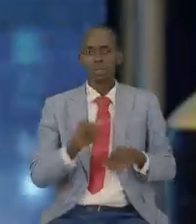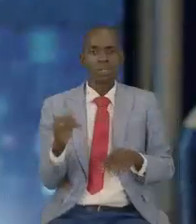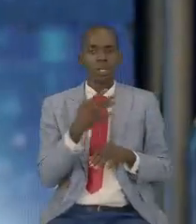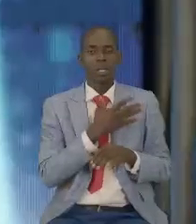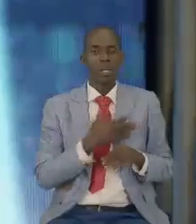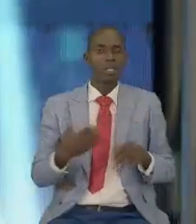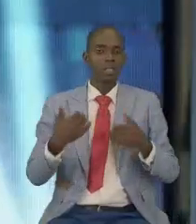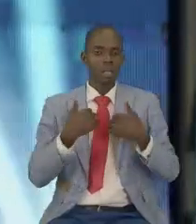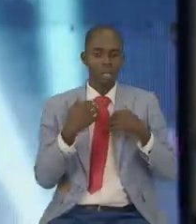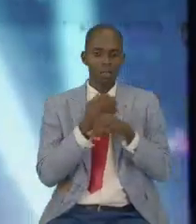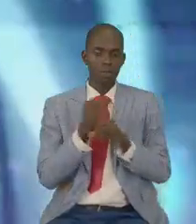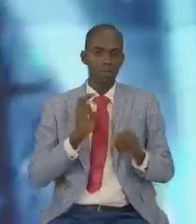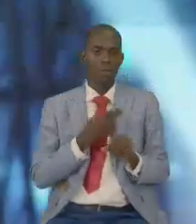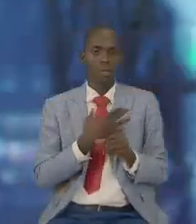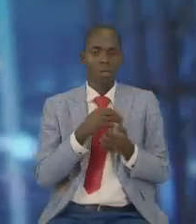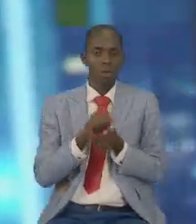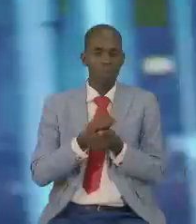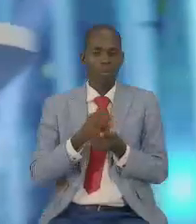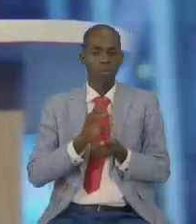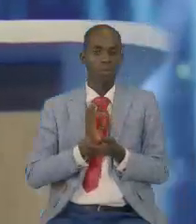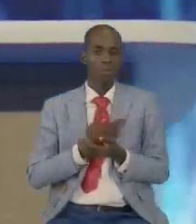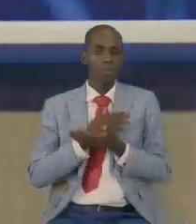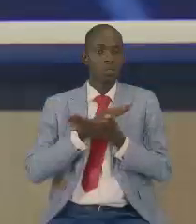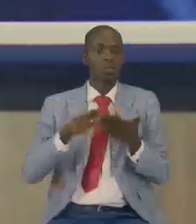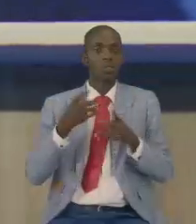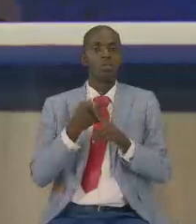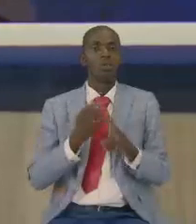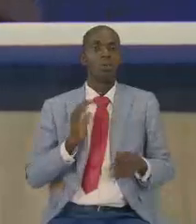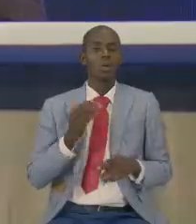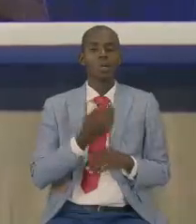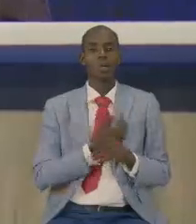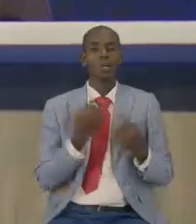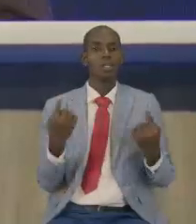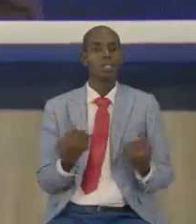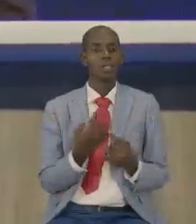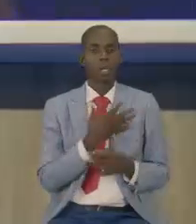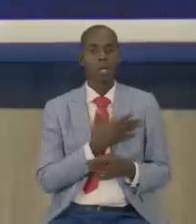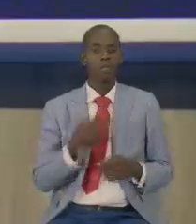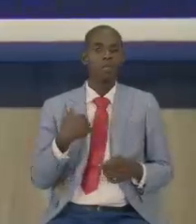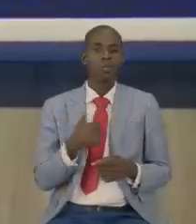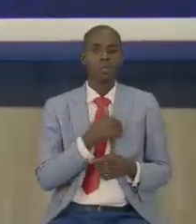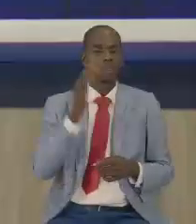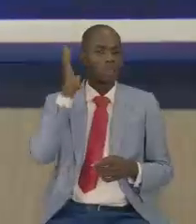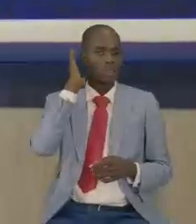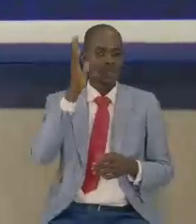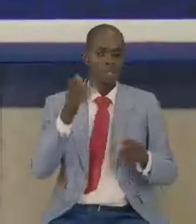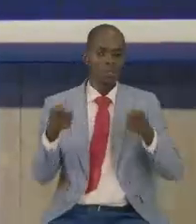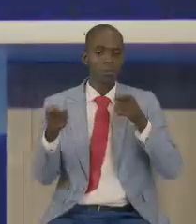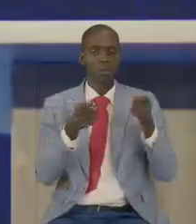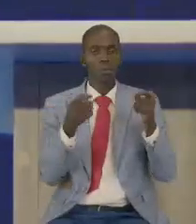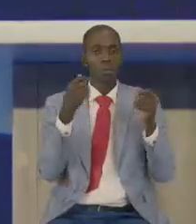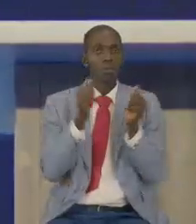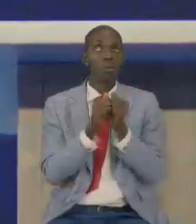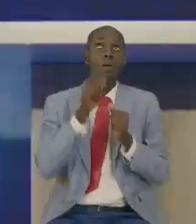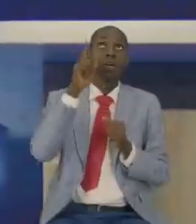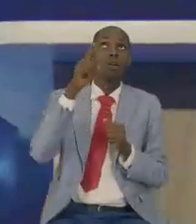from our sins. And we shall reign with him forever and ever.